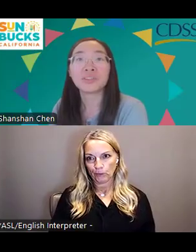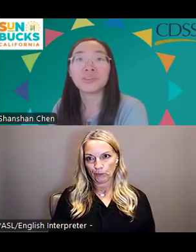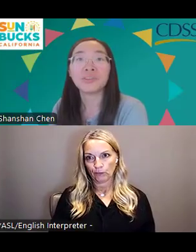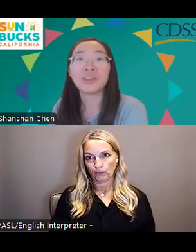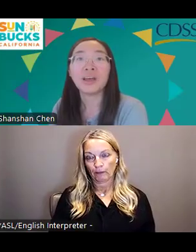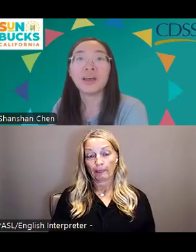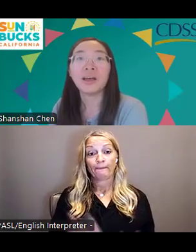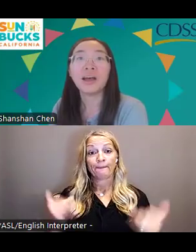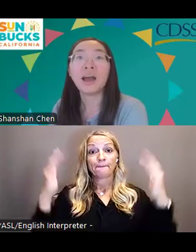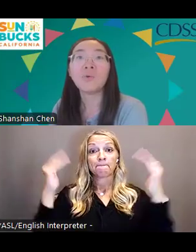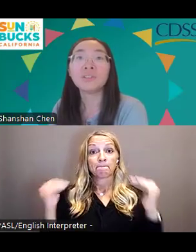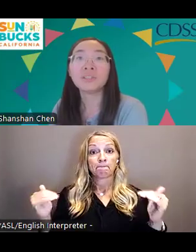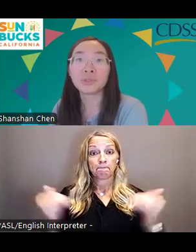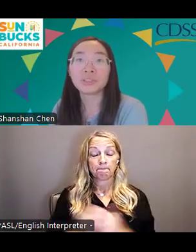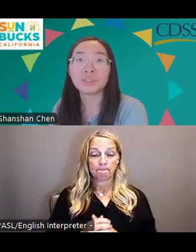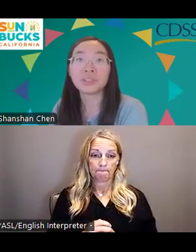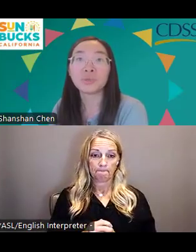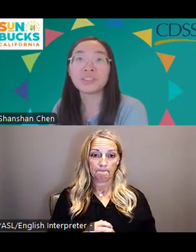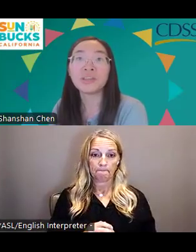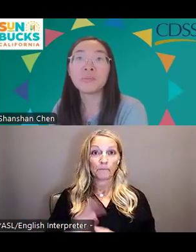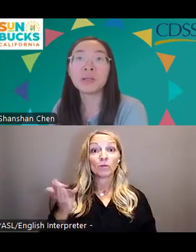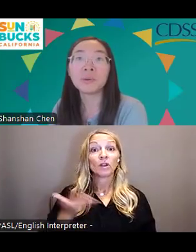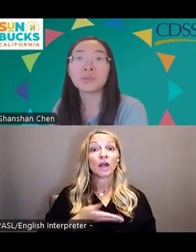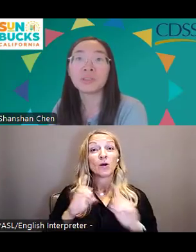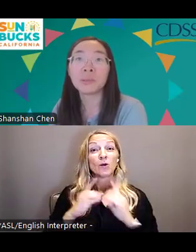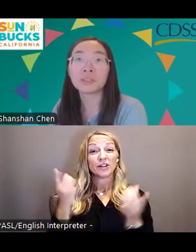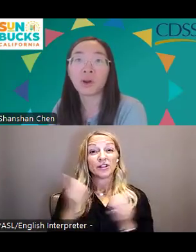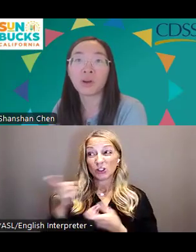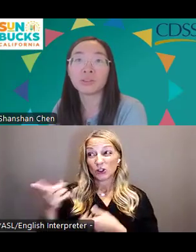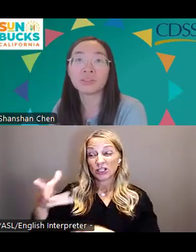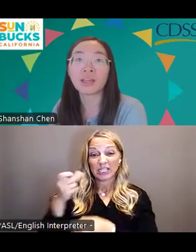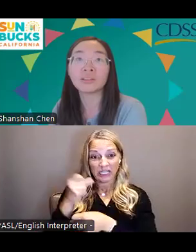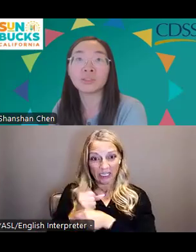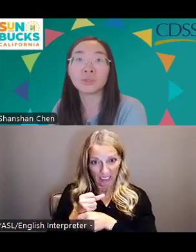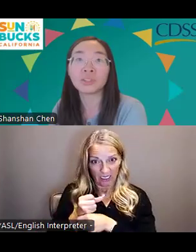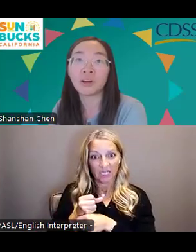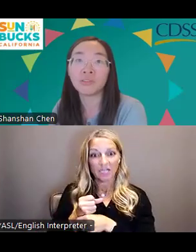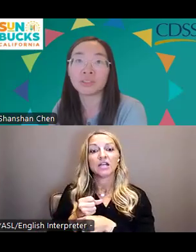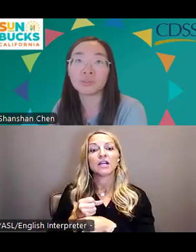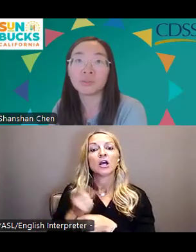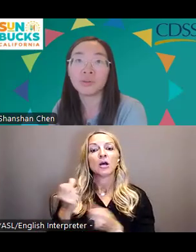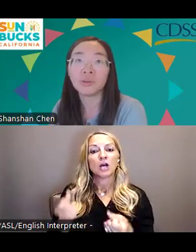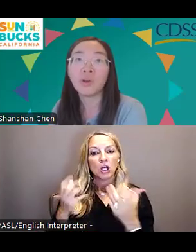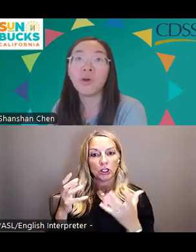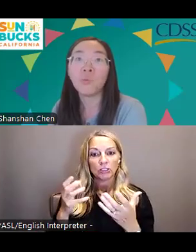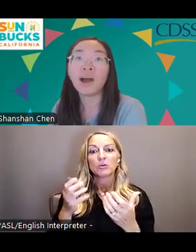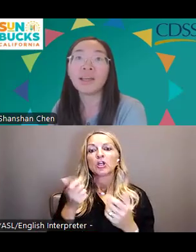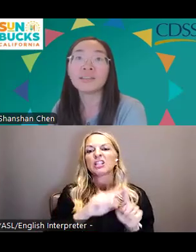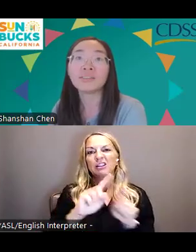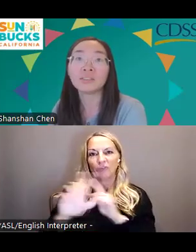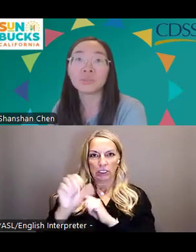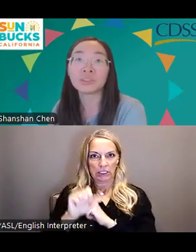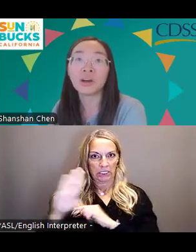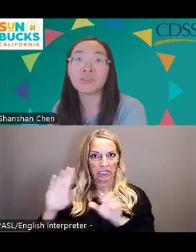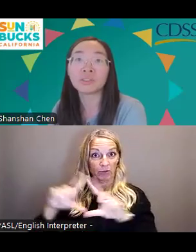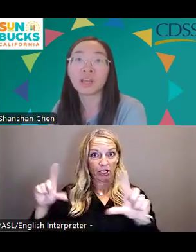Next question. Our district is receiving multiple Sunbucks cards at the district office. Why